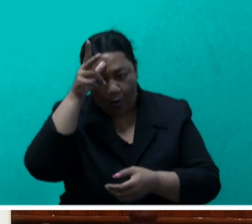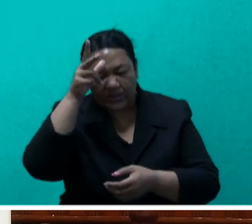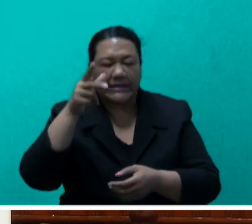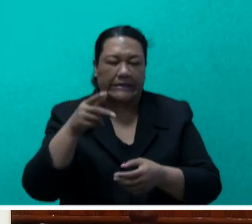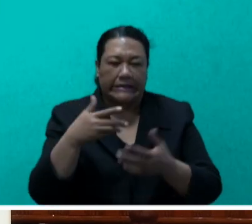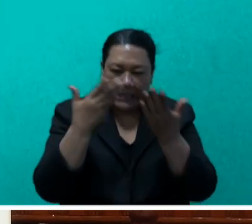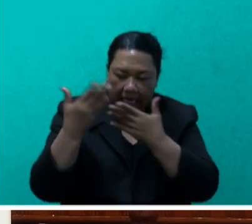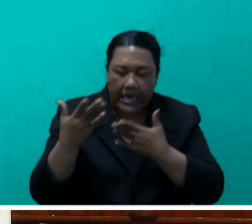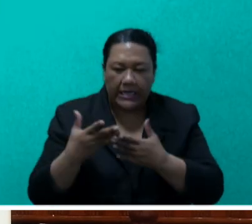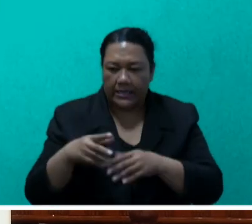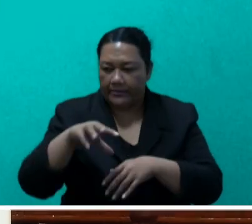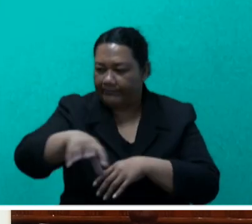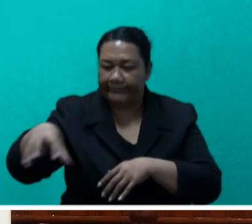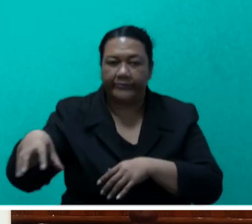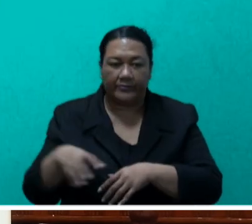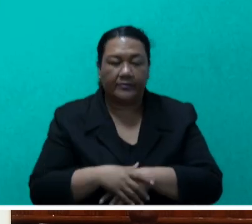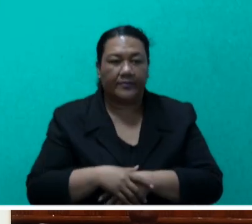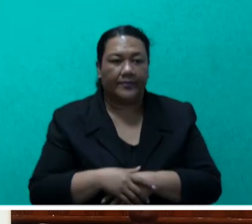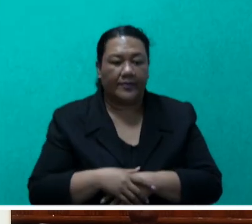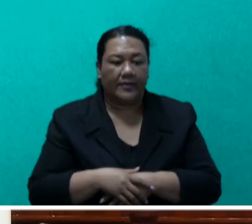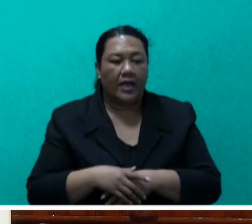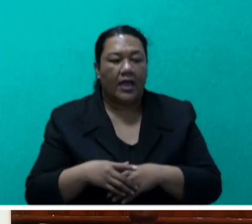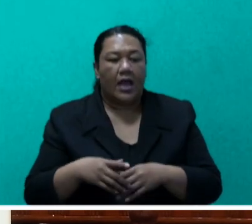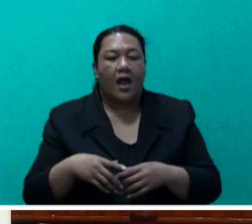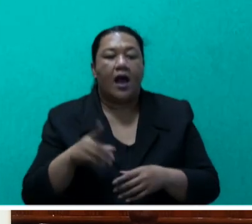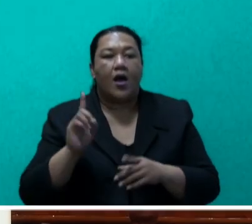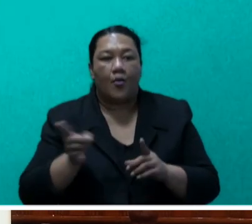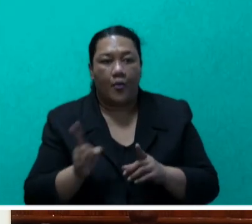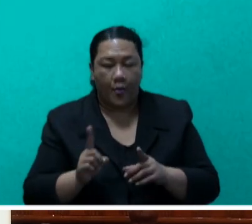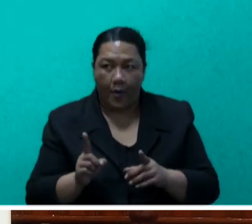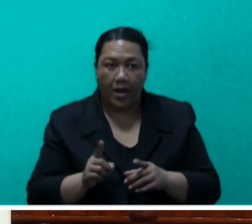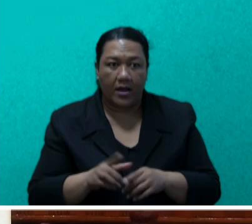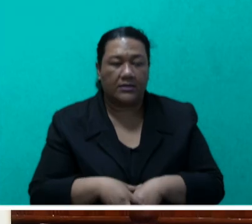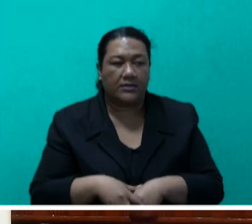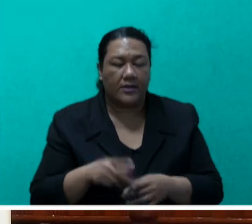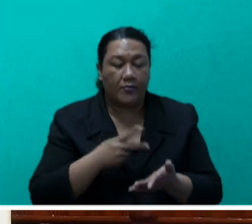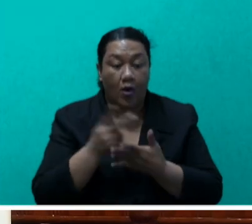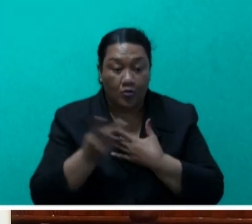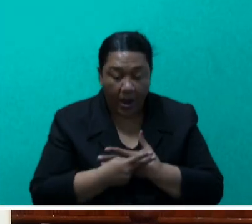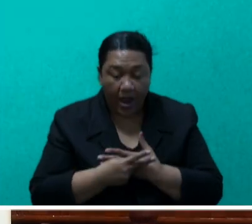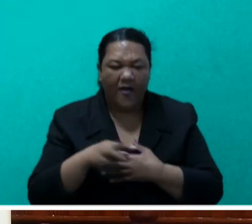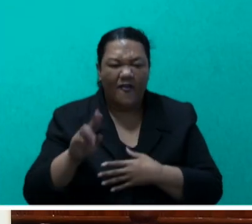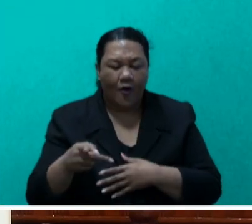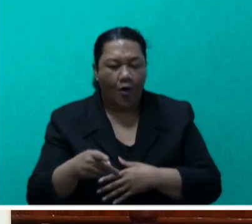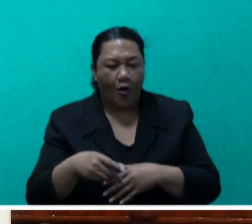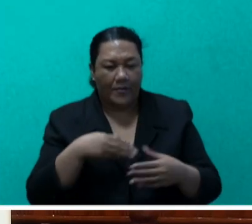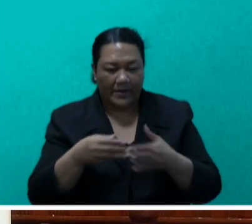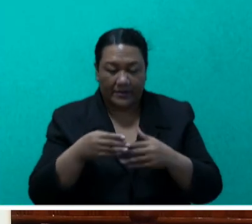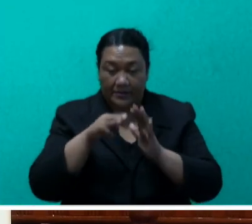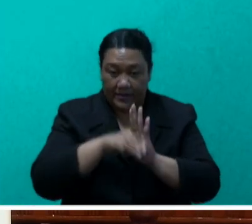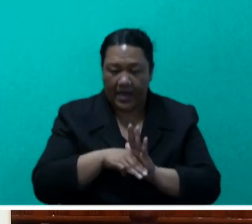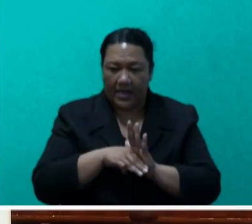out by the museum board and management during and